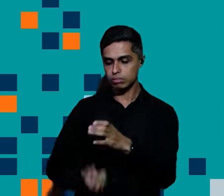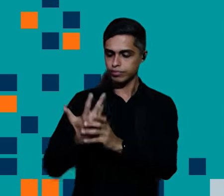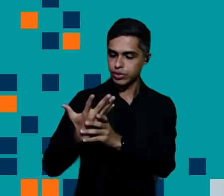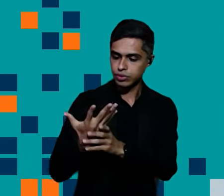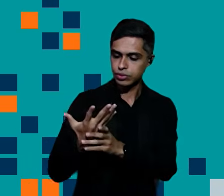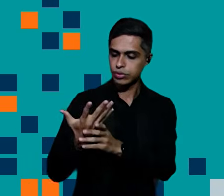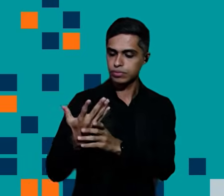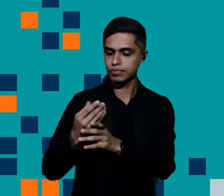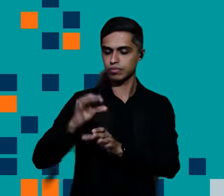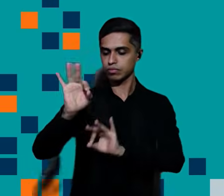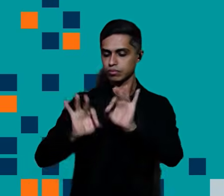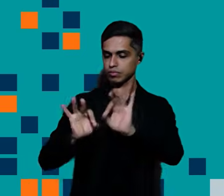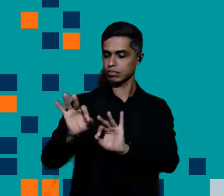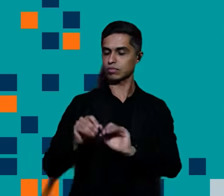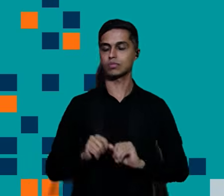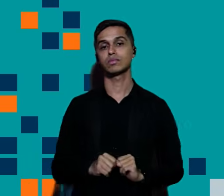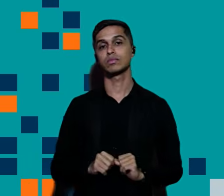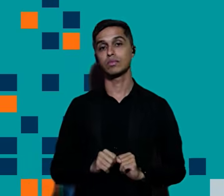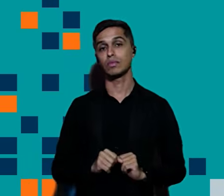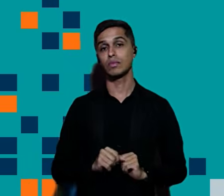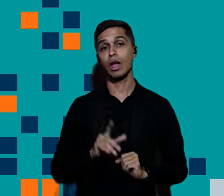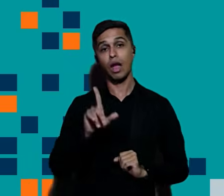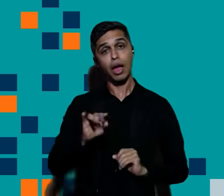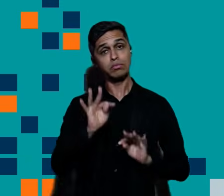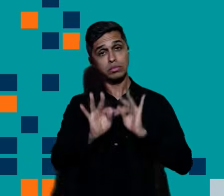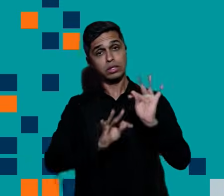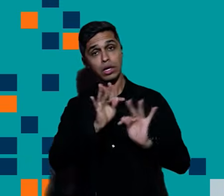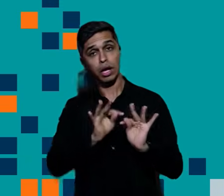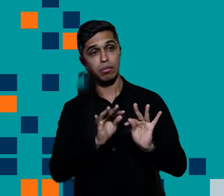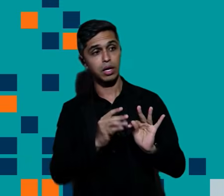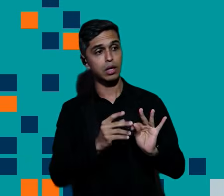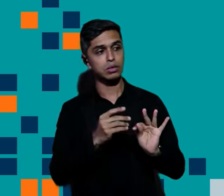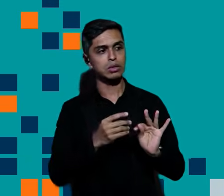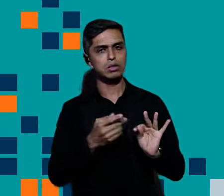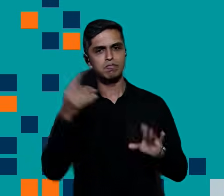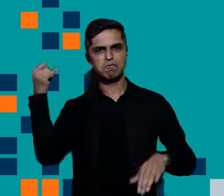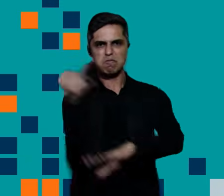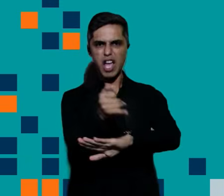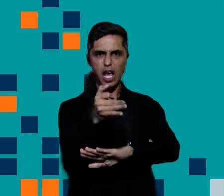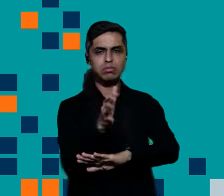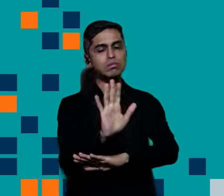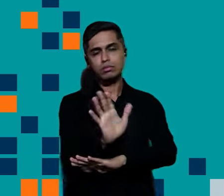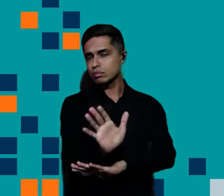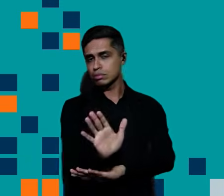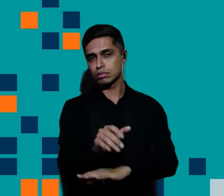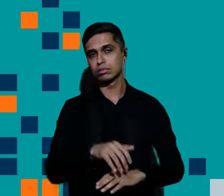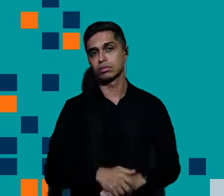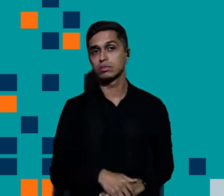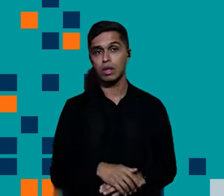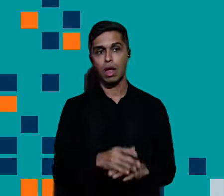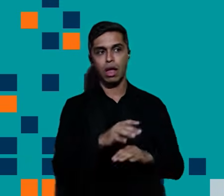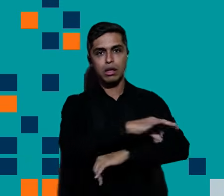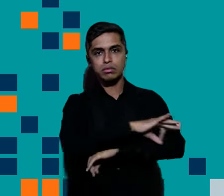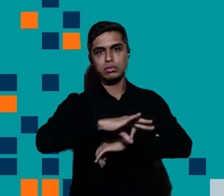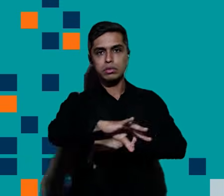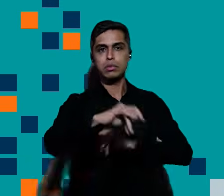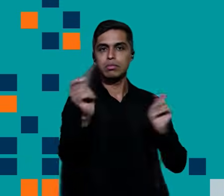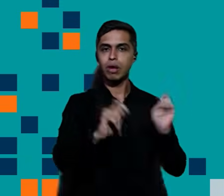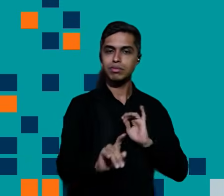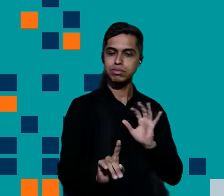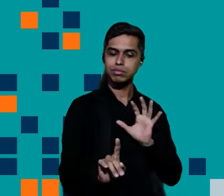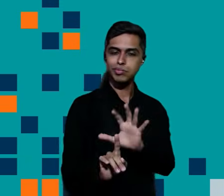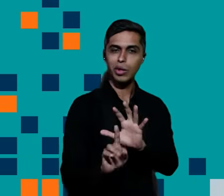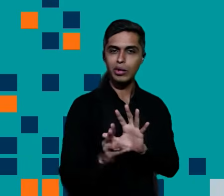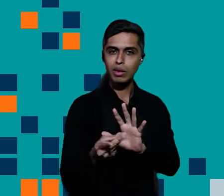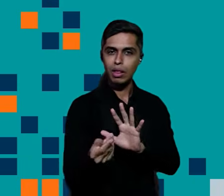non-invasive therapeutic treatments, architecture that can be super vitamins that actively feed us. The same